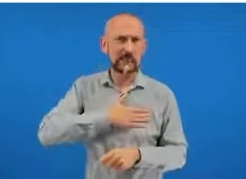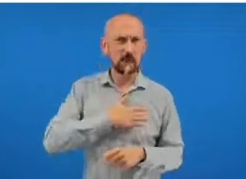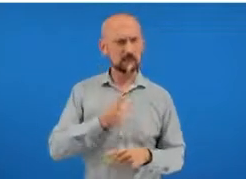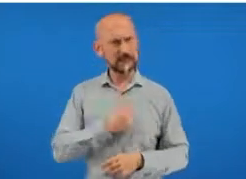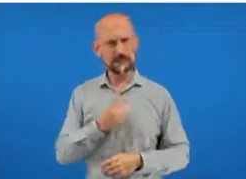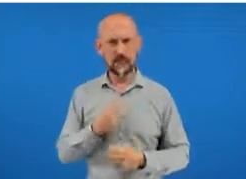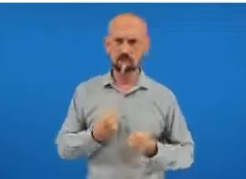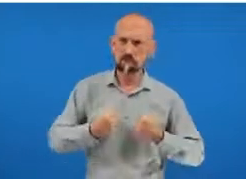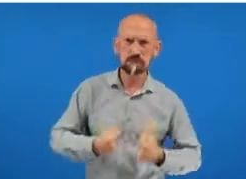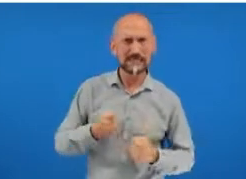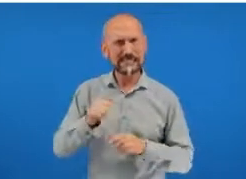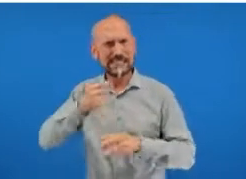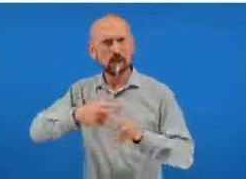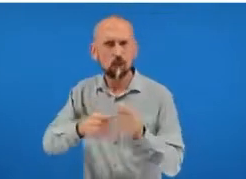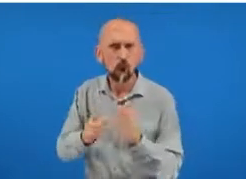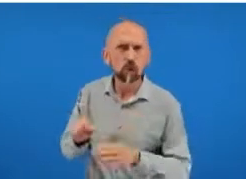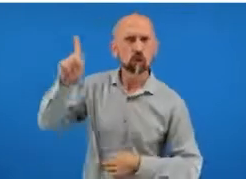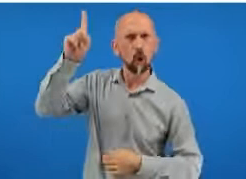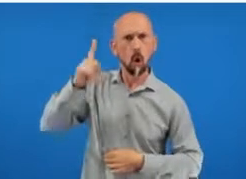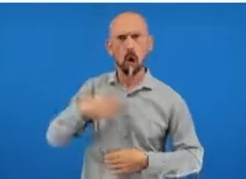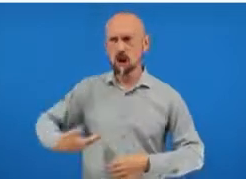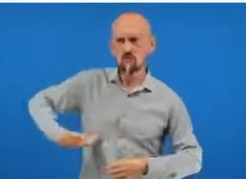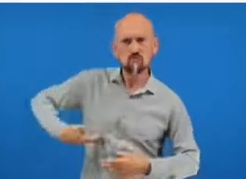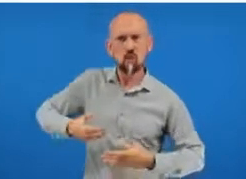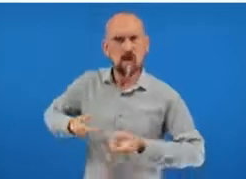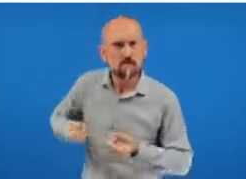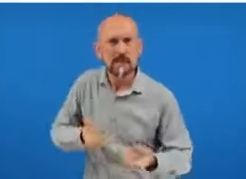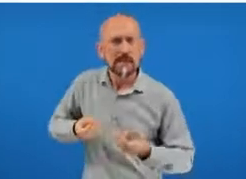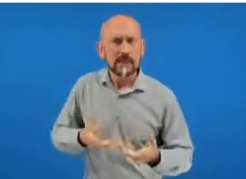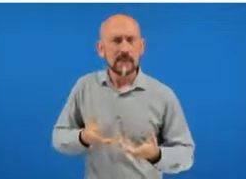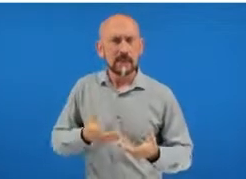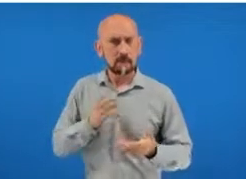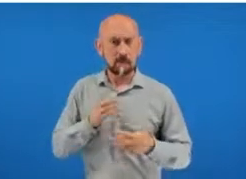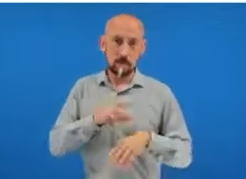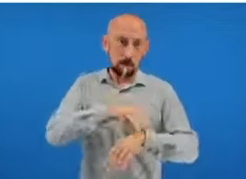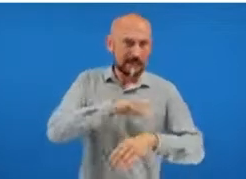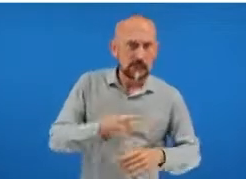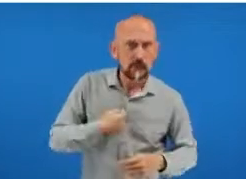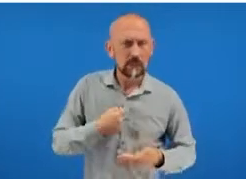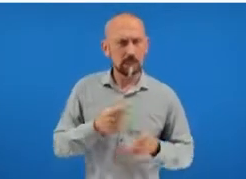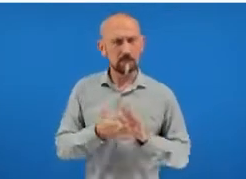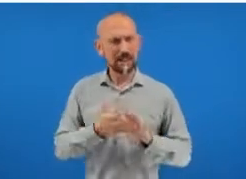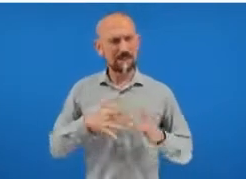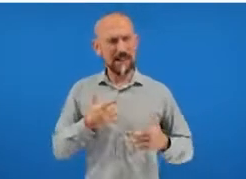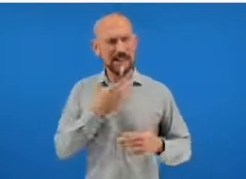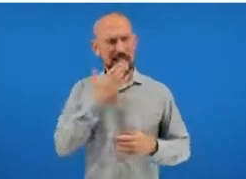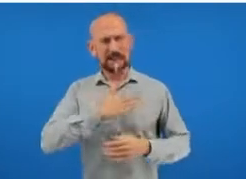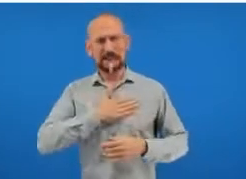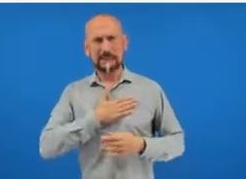ex-detective at the end of the day. So that stigma was massive, massive for me. So I had to get